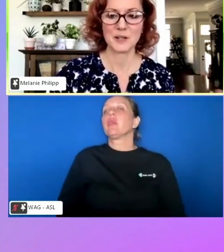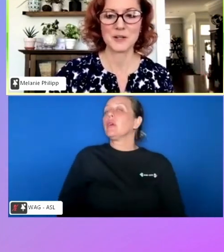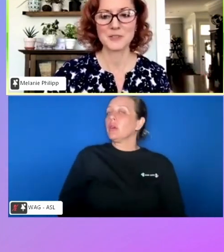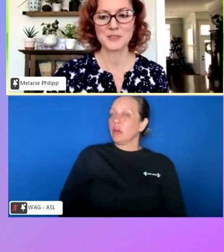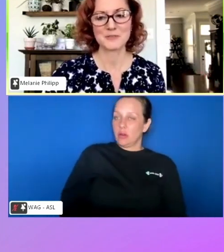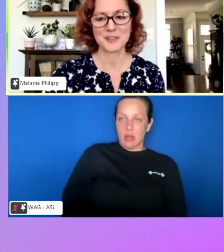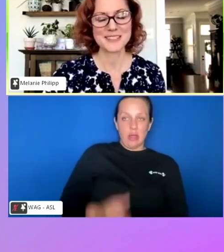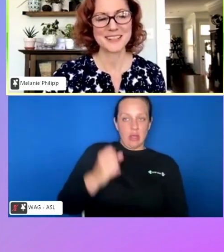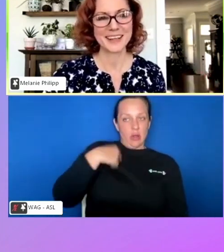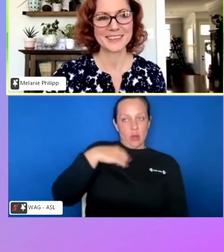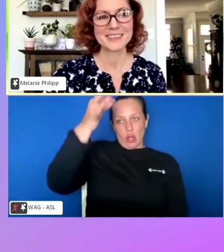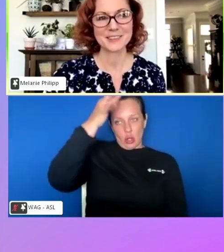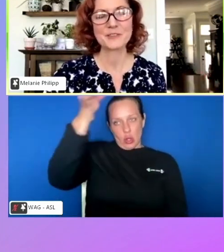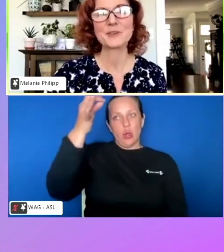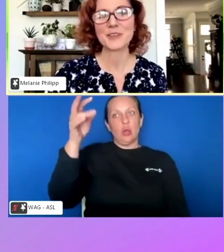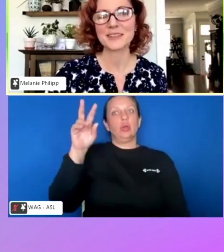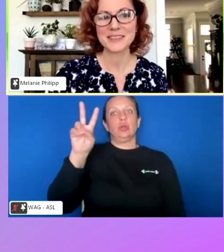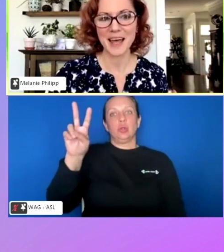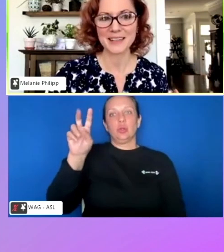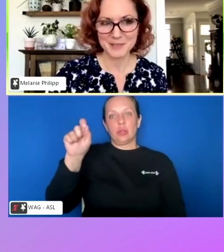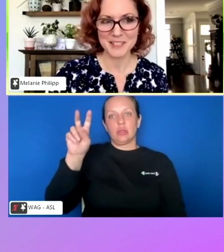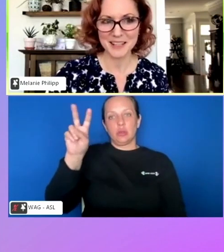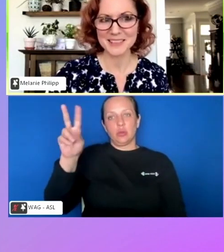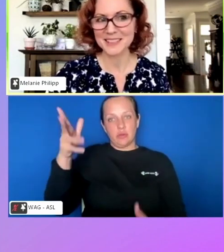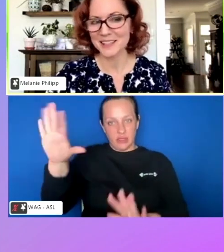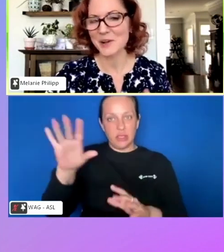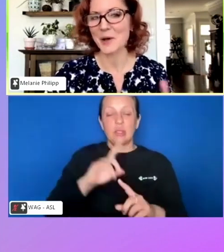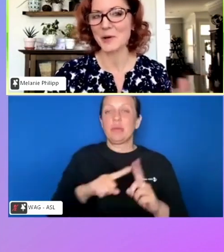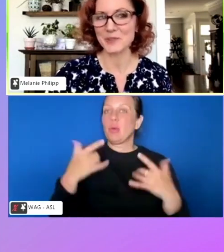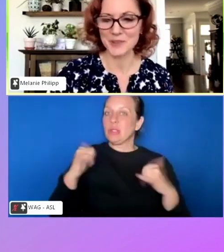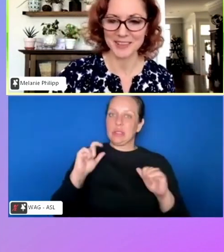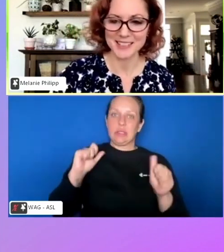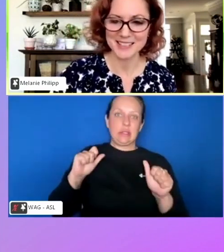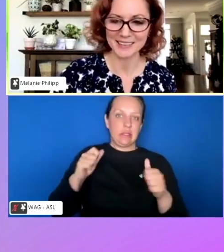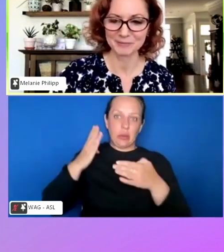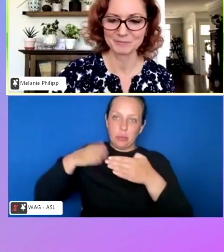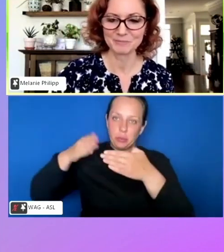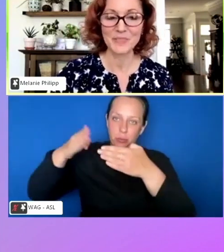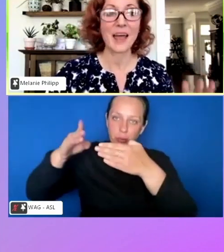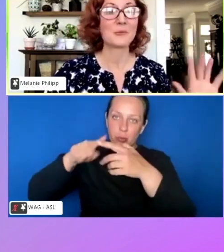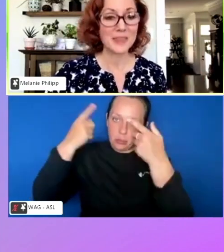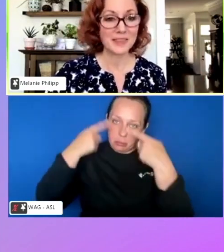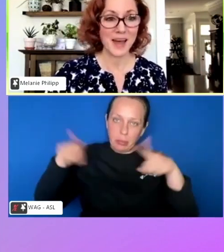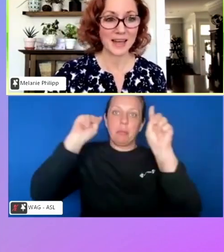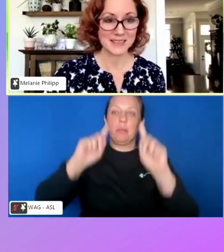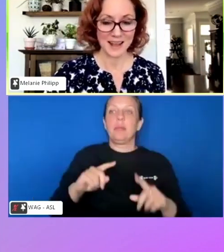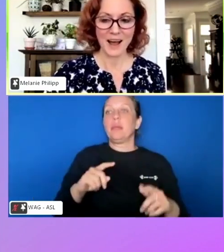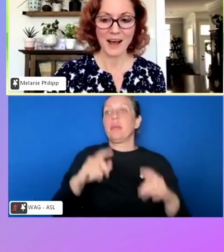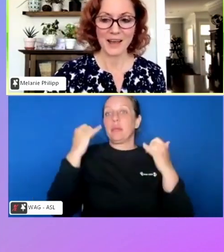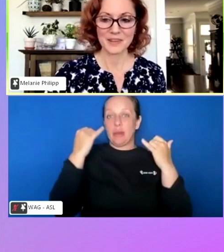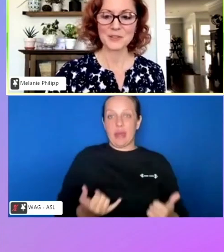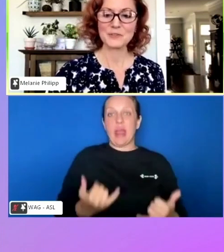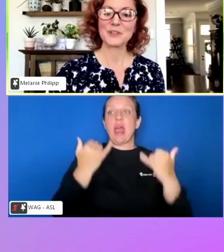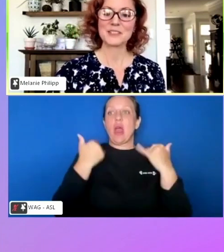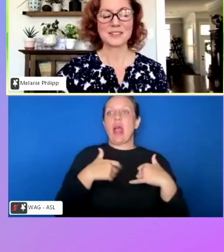very close to the finish line, there's still a few things that need to be done to get it over the finish line. And with that,